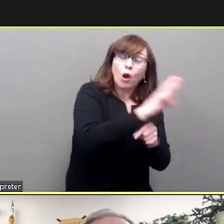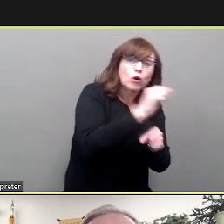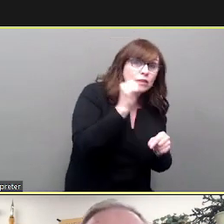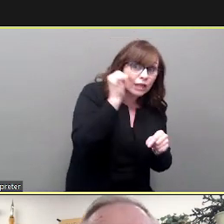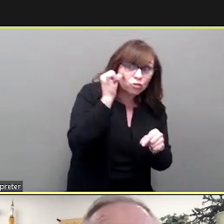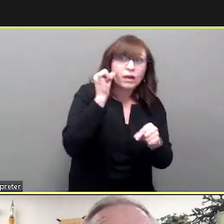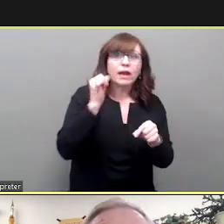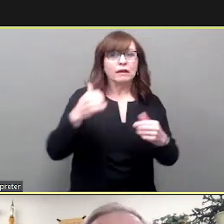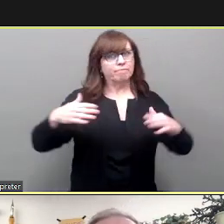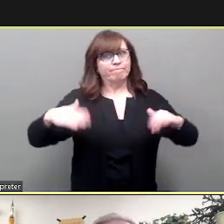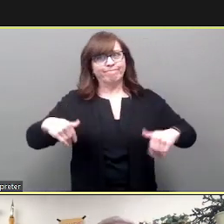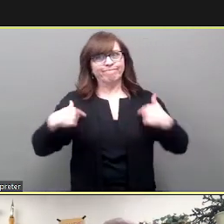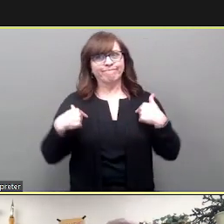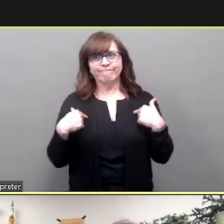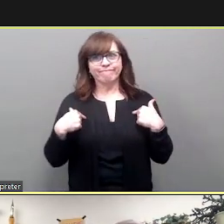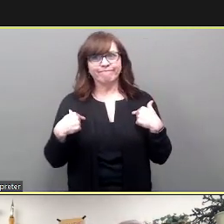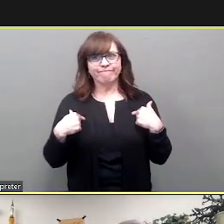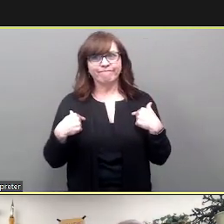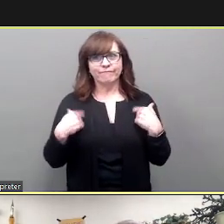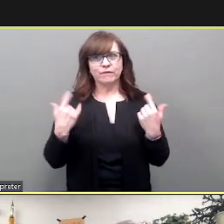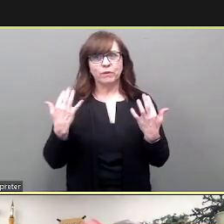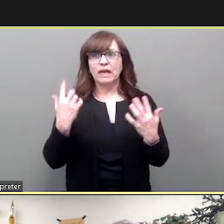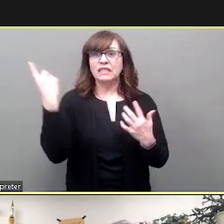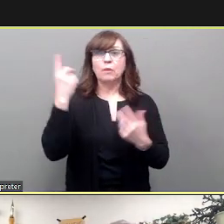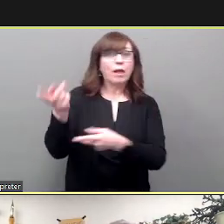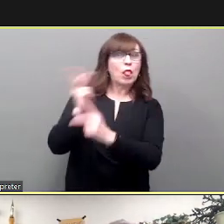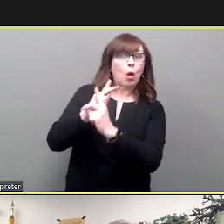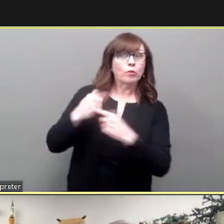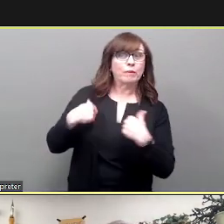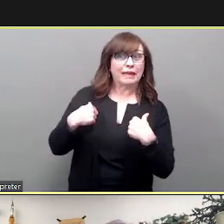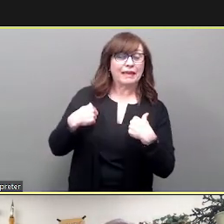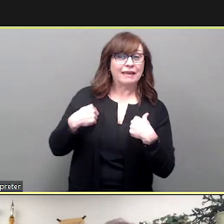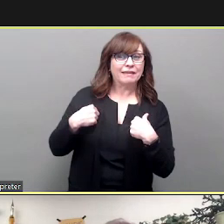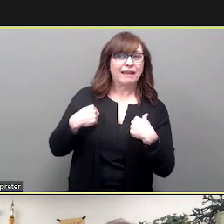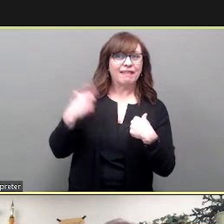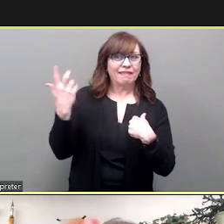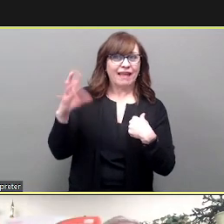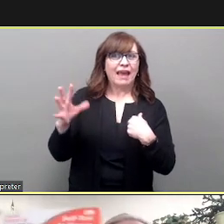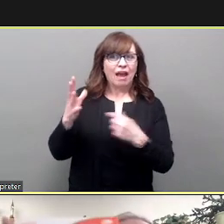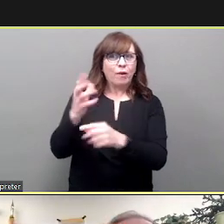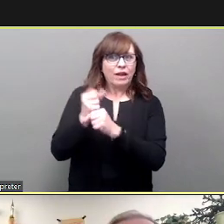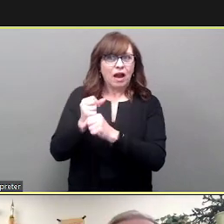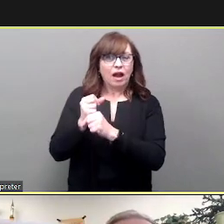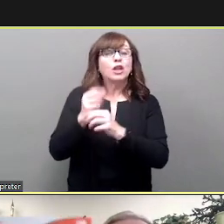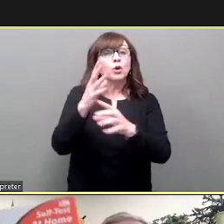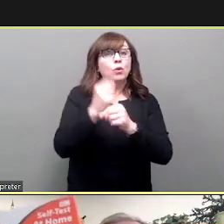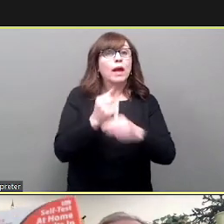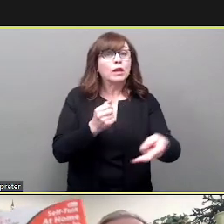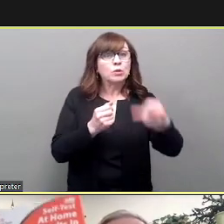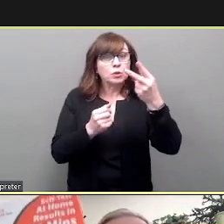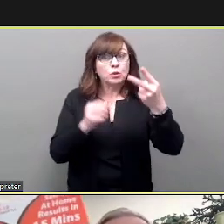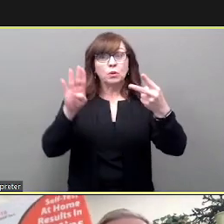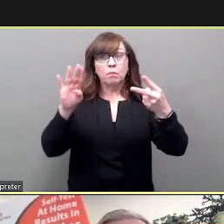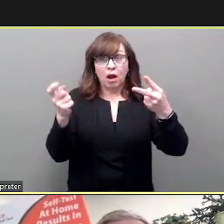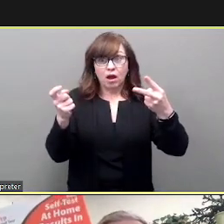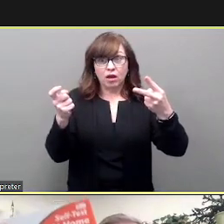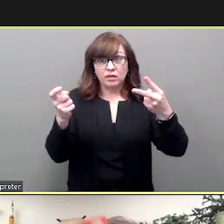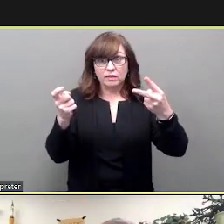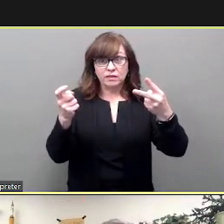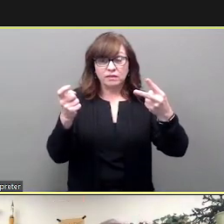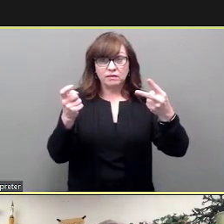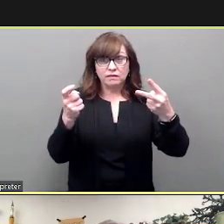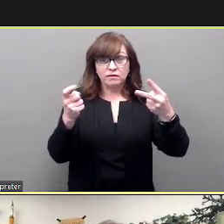I haven't gotten mine yet, but someone loaned me their two that they got. So you'll get 2 boxes of home